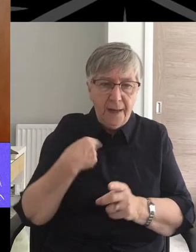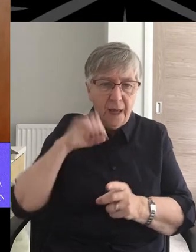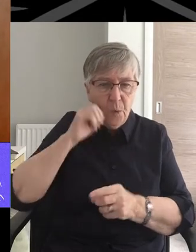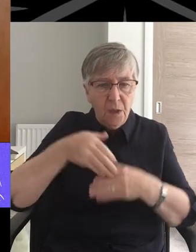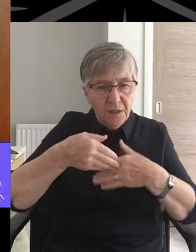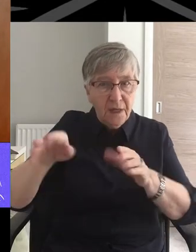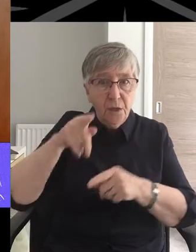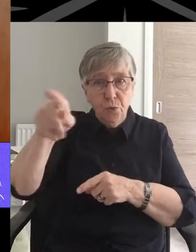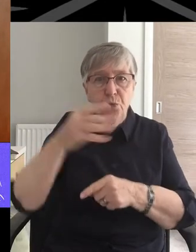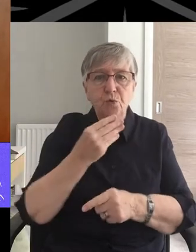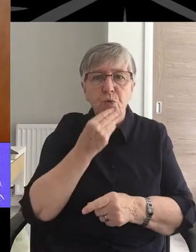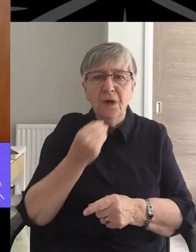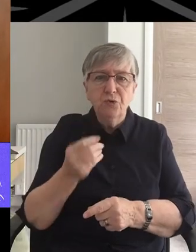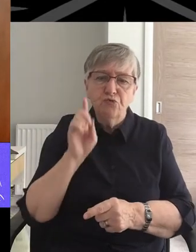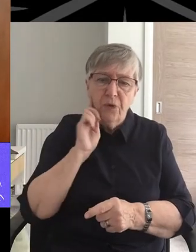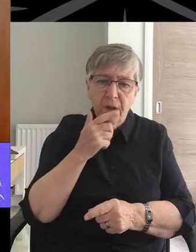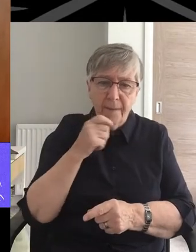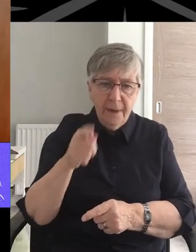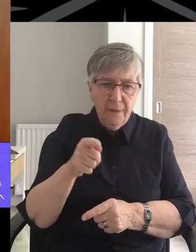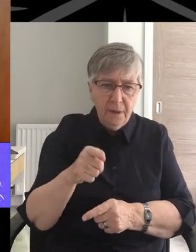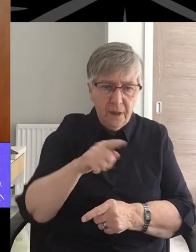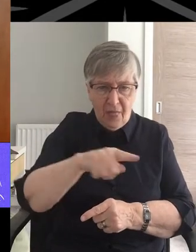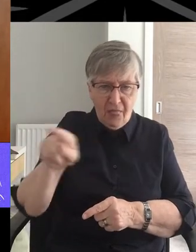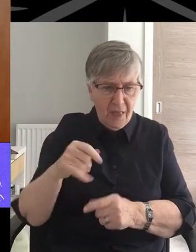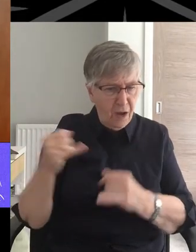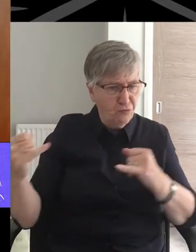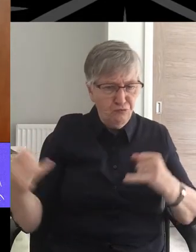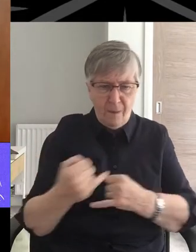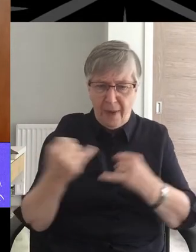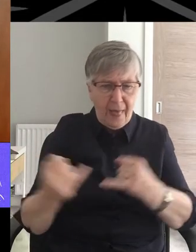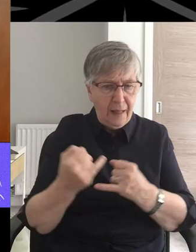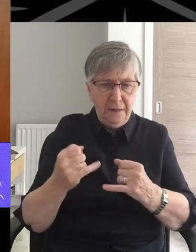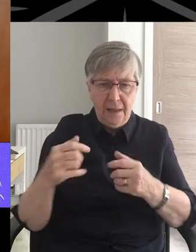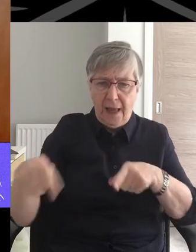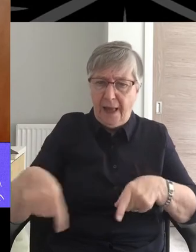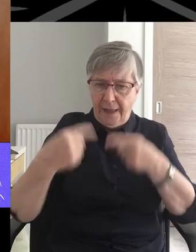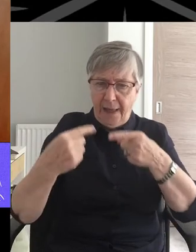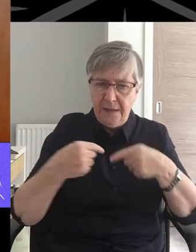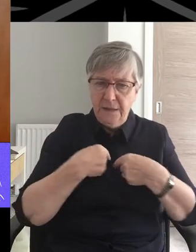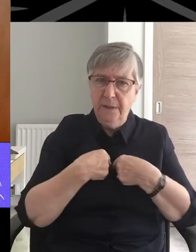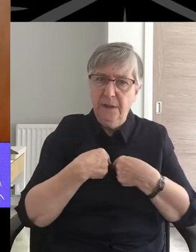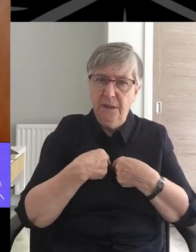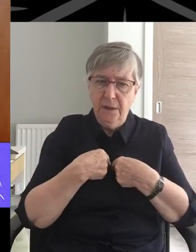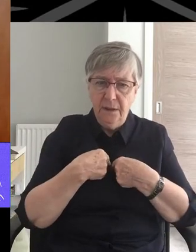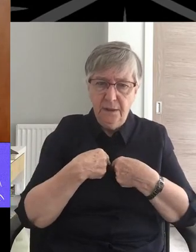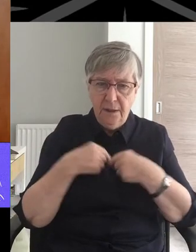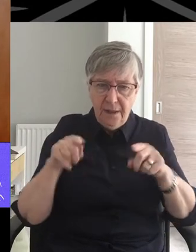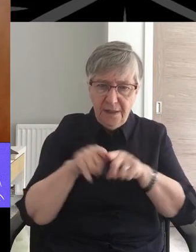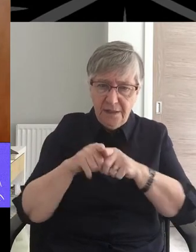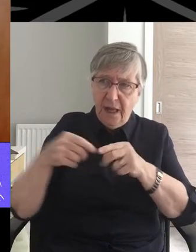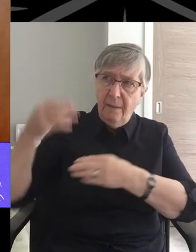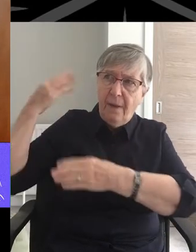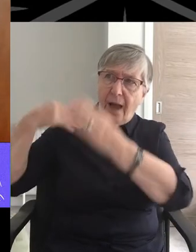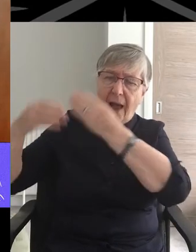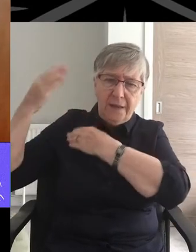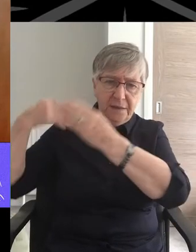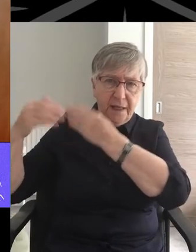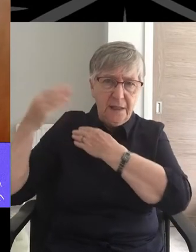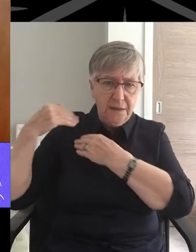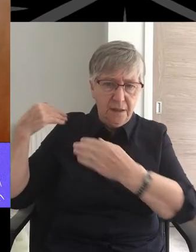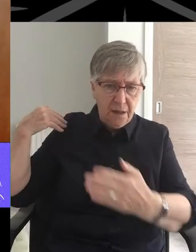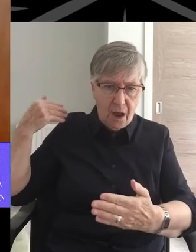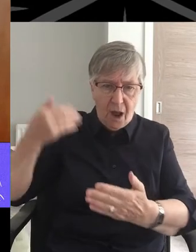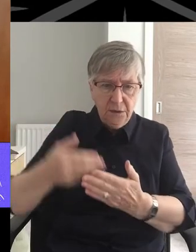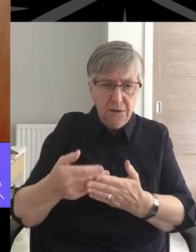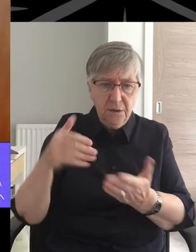you the Israelites to a rebellious nation that has rebelled against me. They and their ancestors have been in